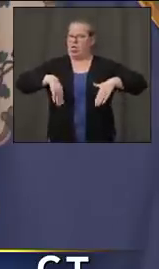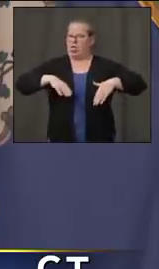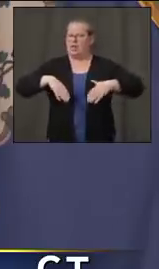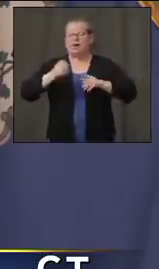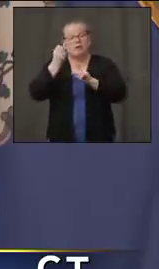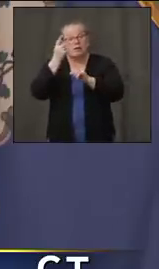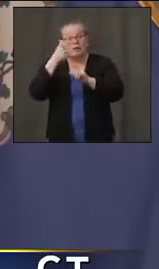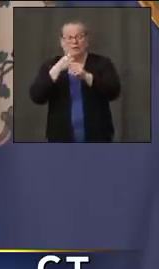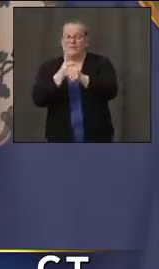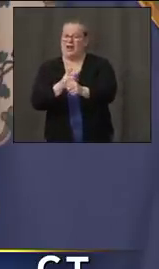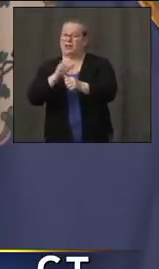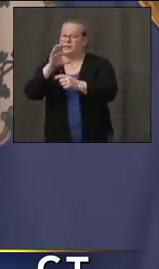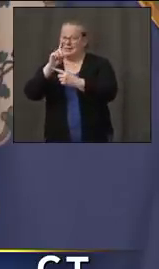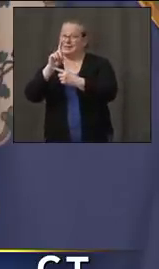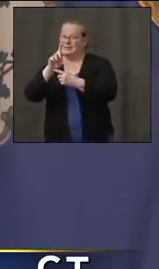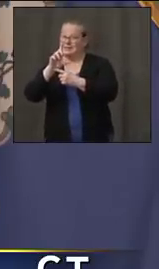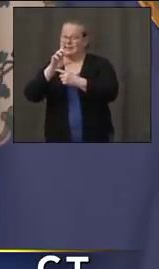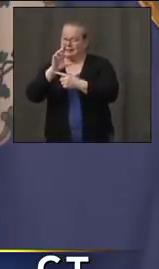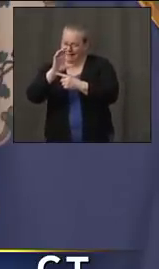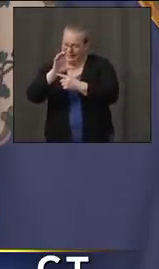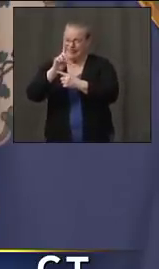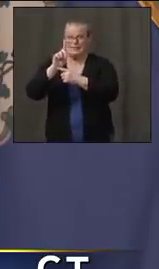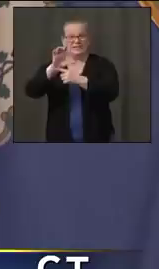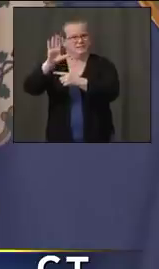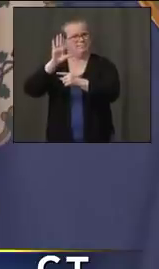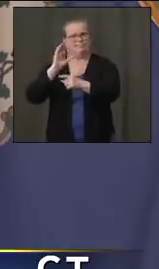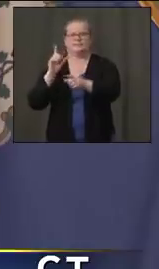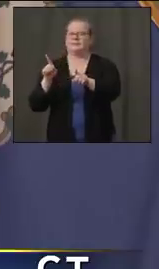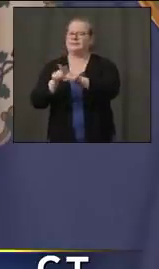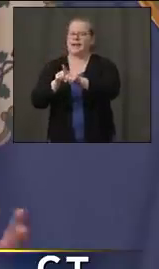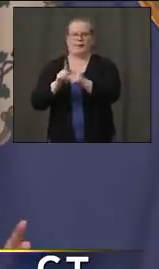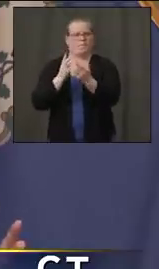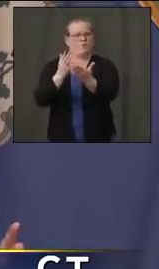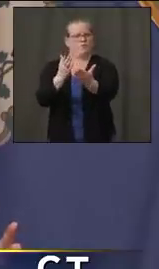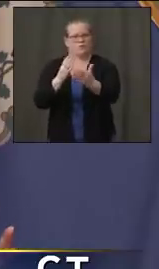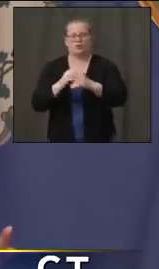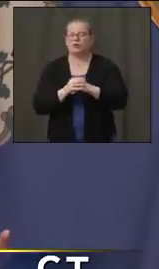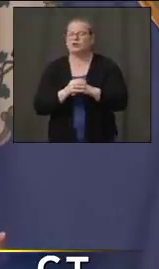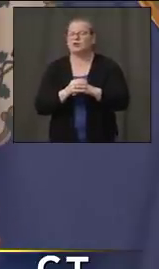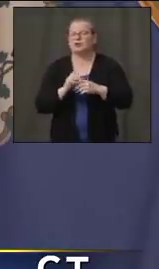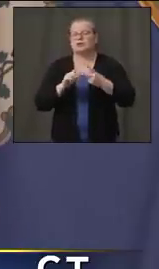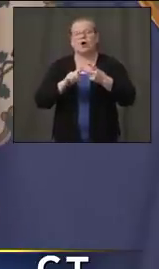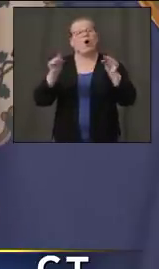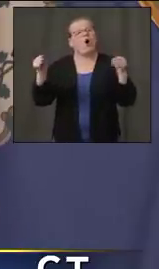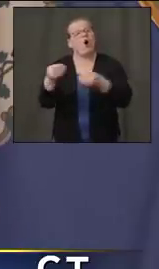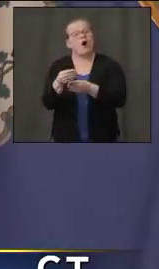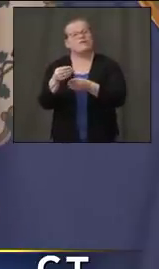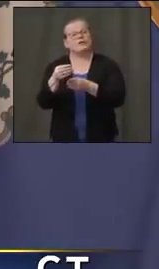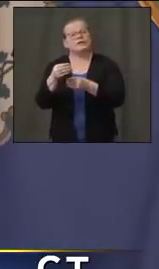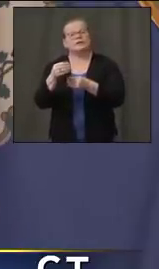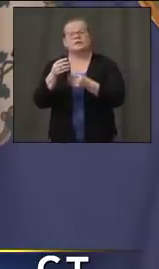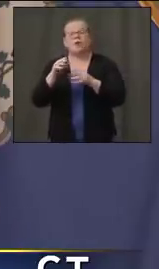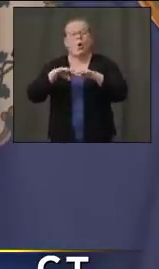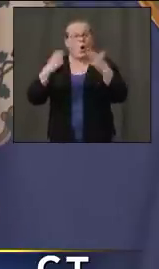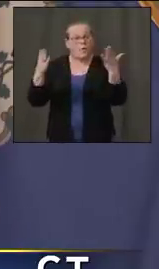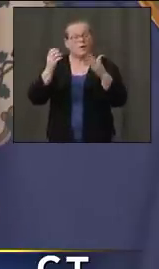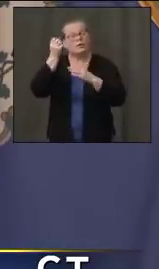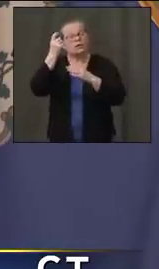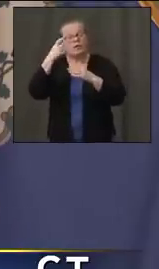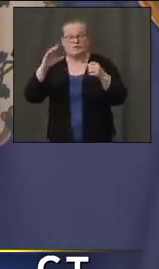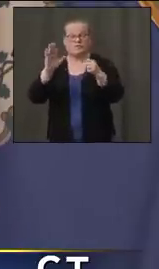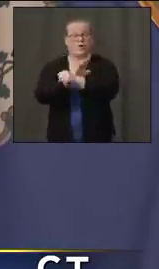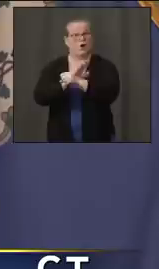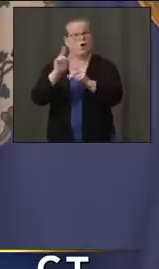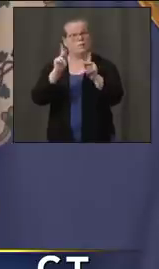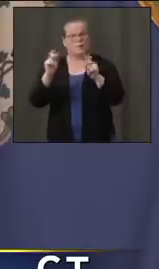has recommended as well. Offices, like restaurants, no more than 50% capacity, and